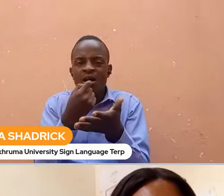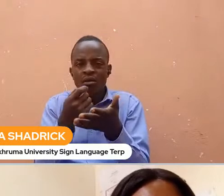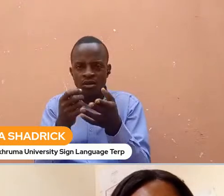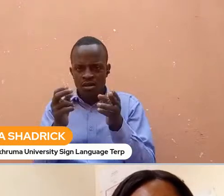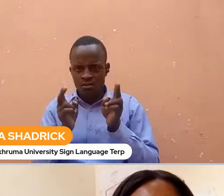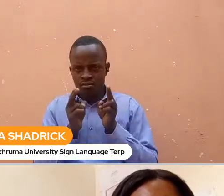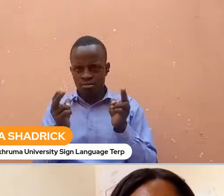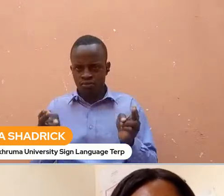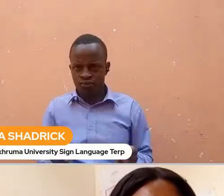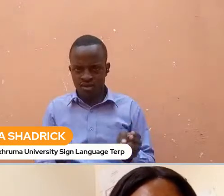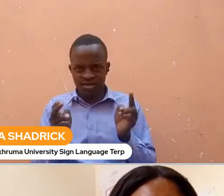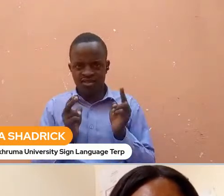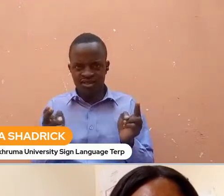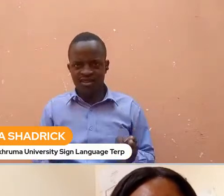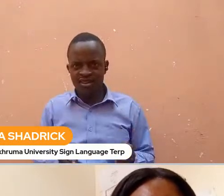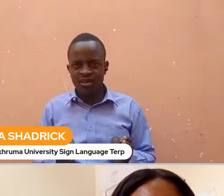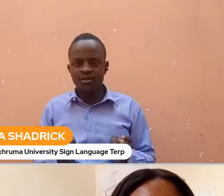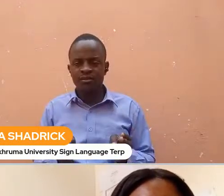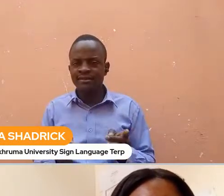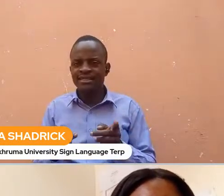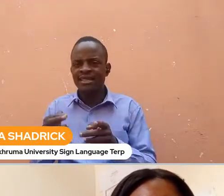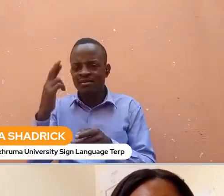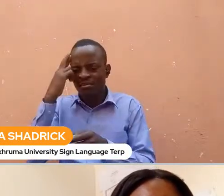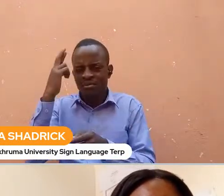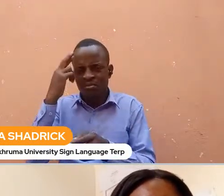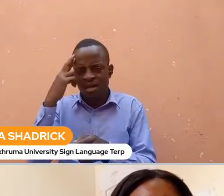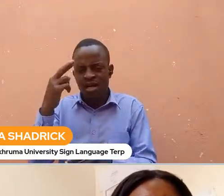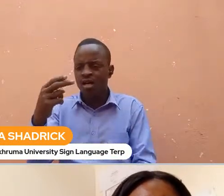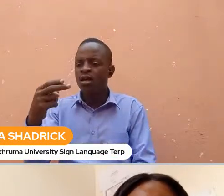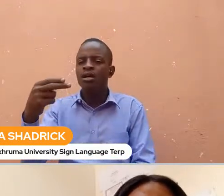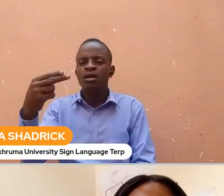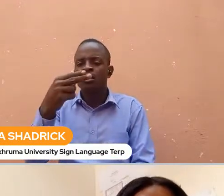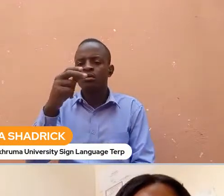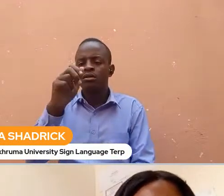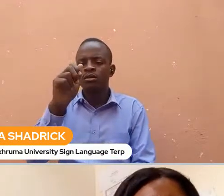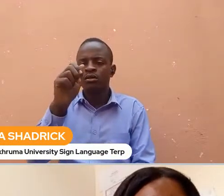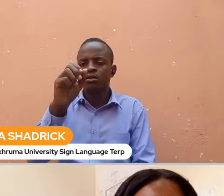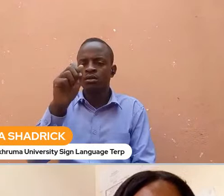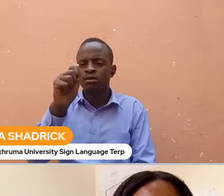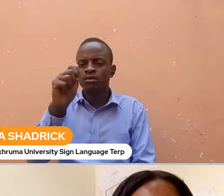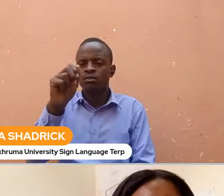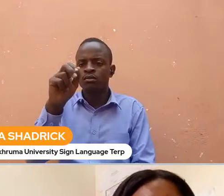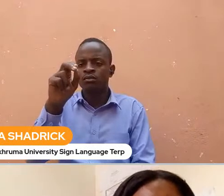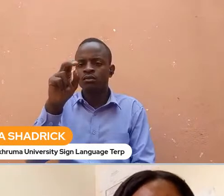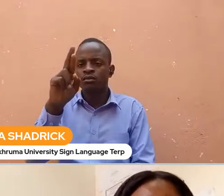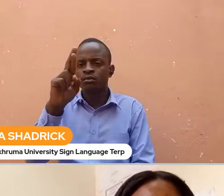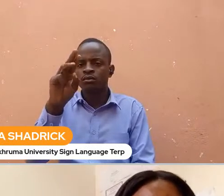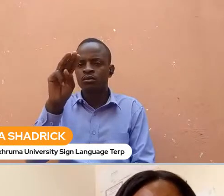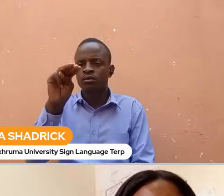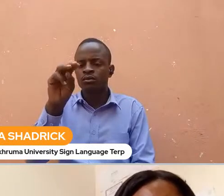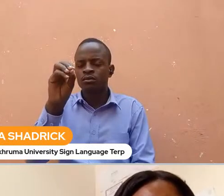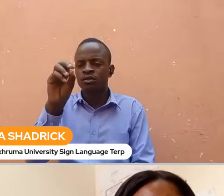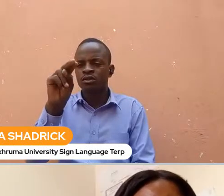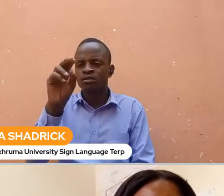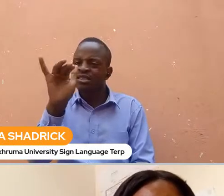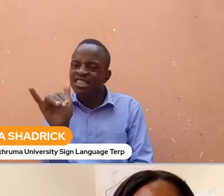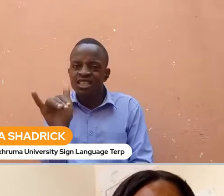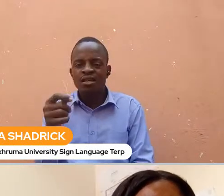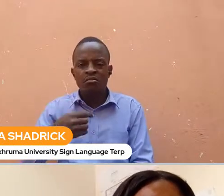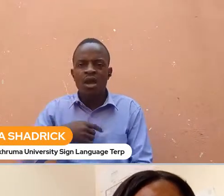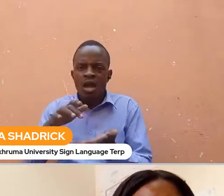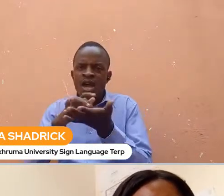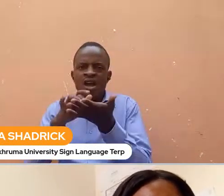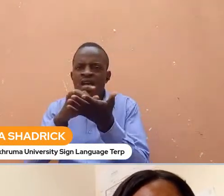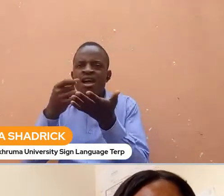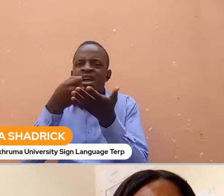off. It's hormonal, remember? So if I'm on the pill and I abstain, like if